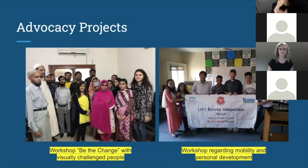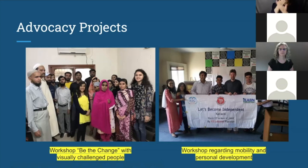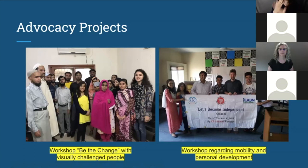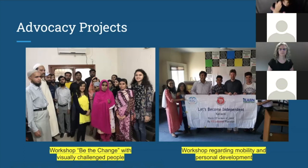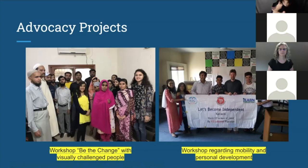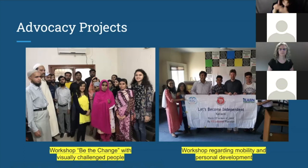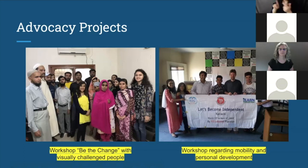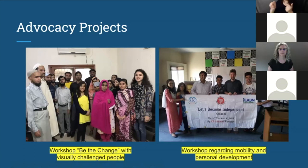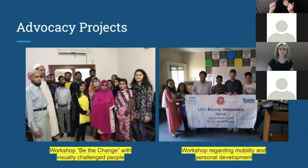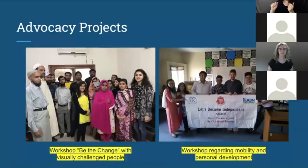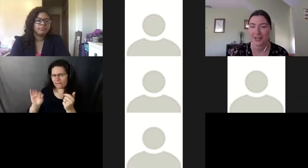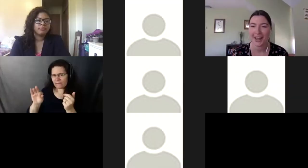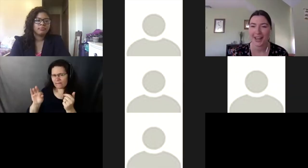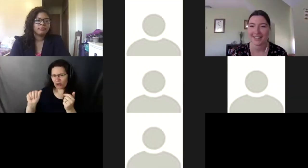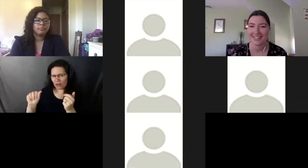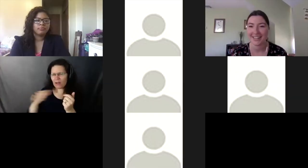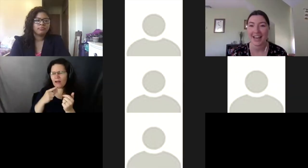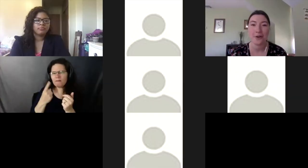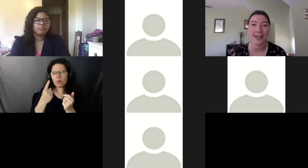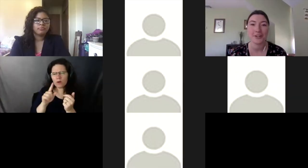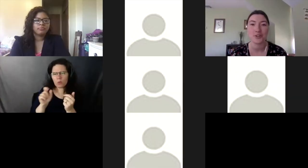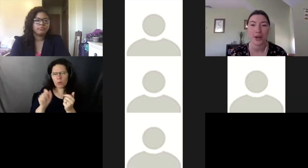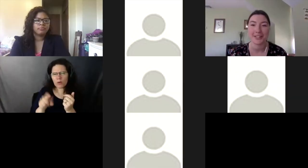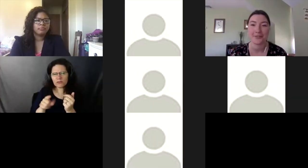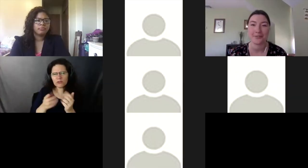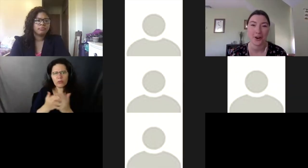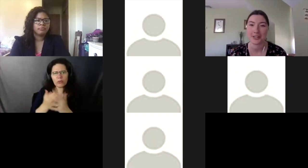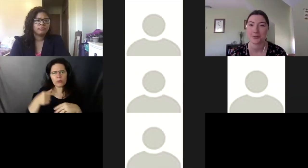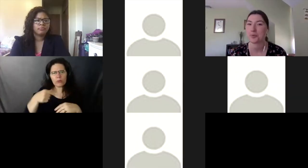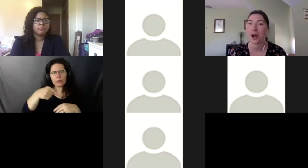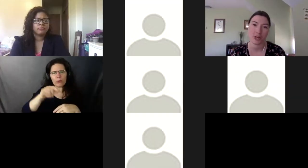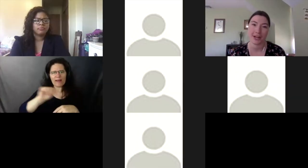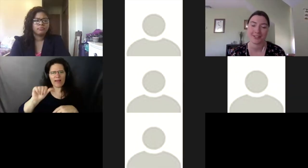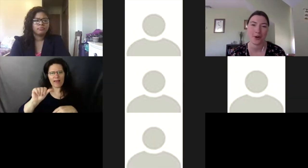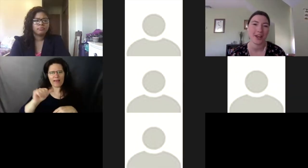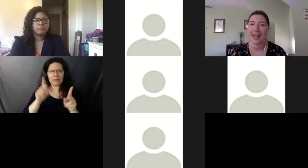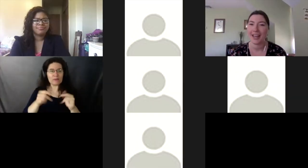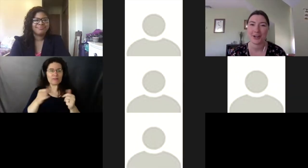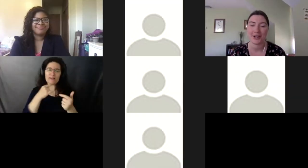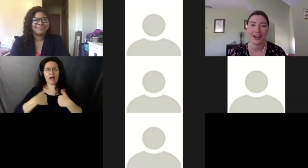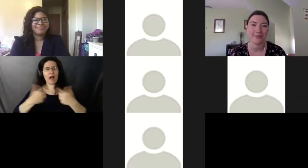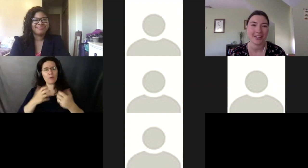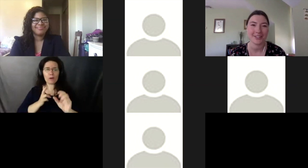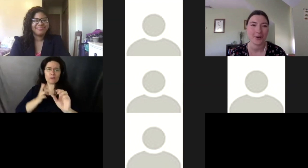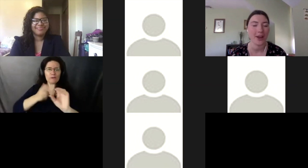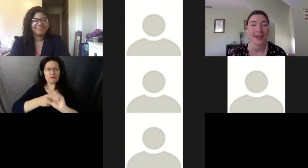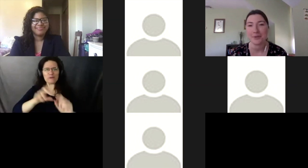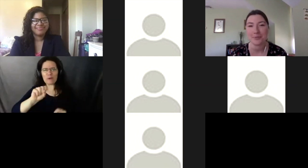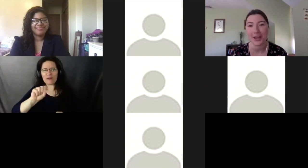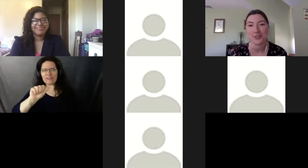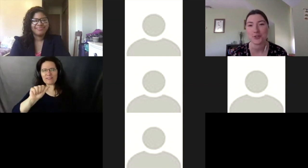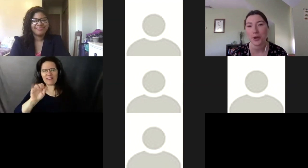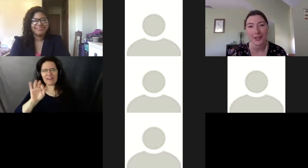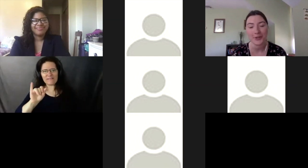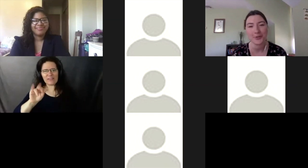Q&A section, and it says, how can I join Safira's project? So is there a way that people